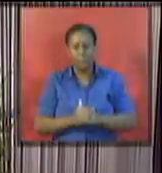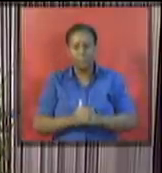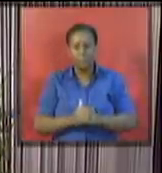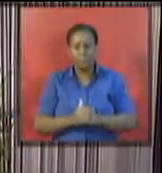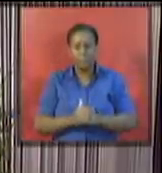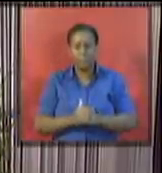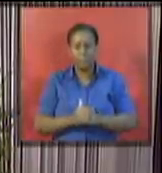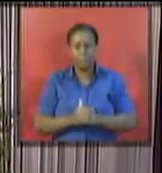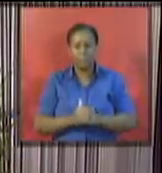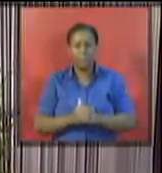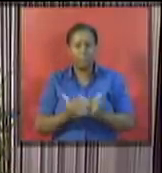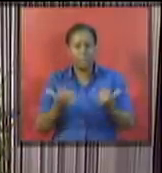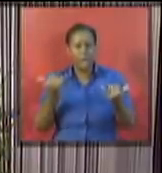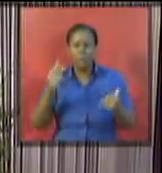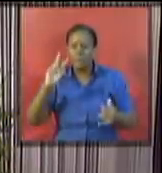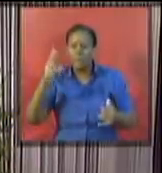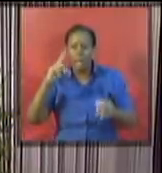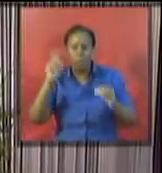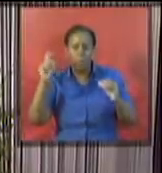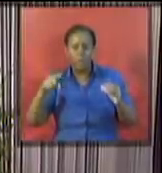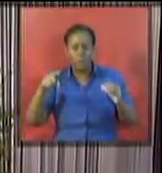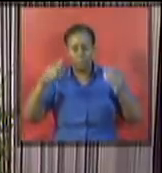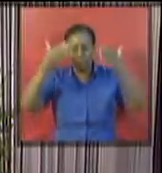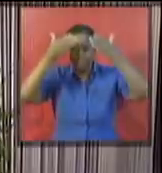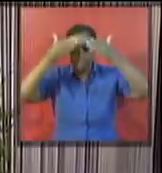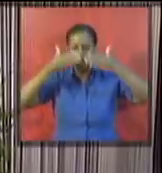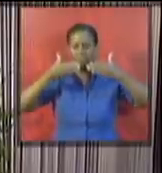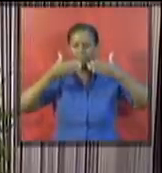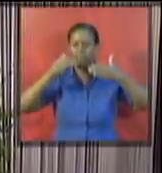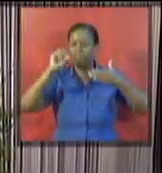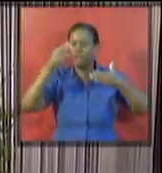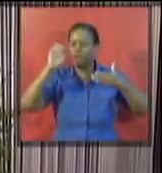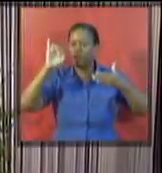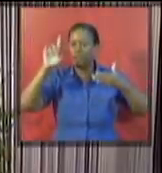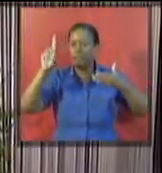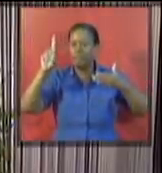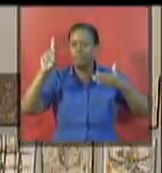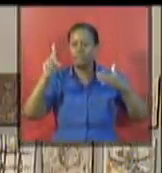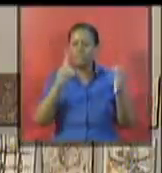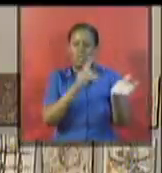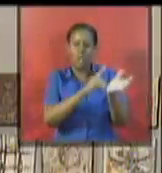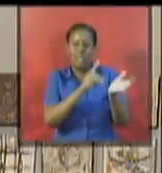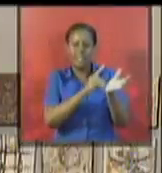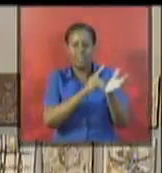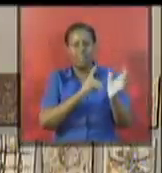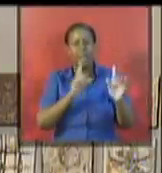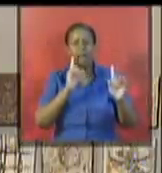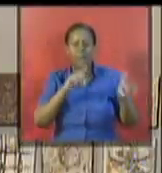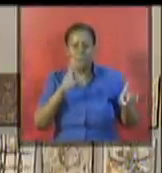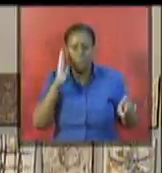I can address that one. So, face shield versus masks. Masks